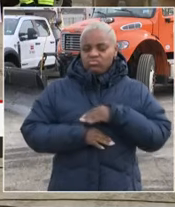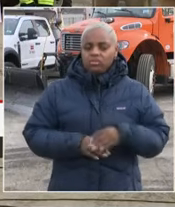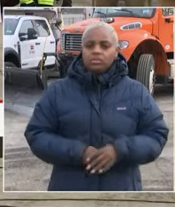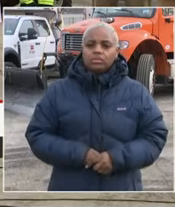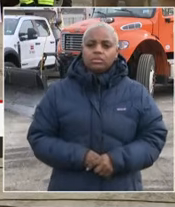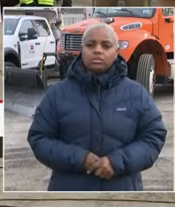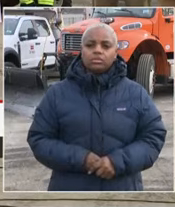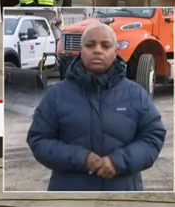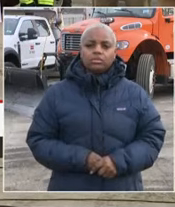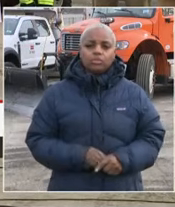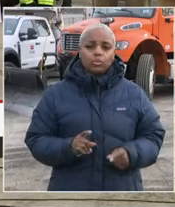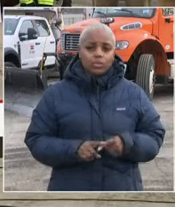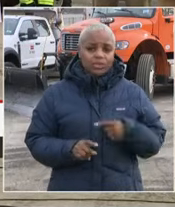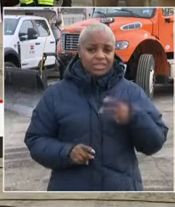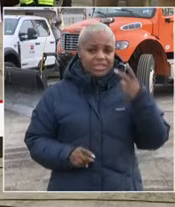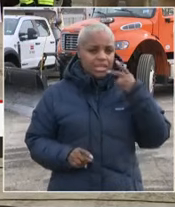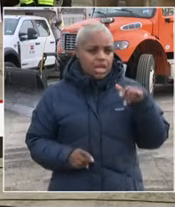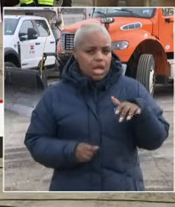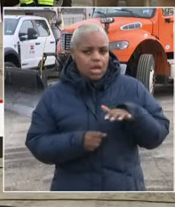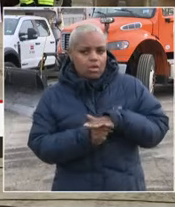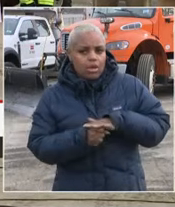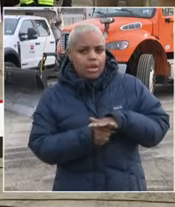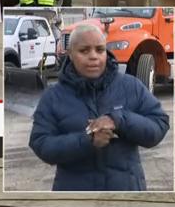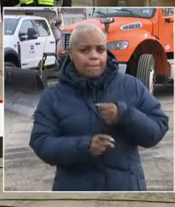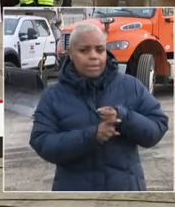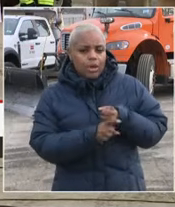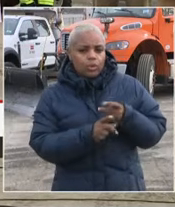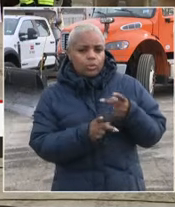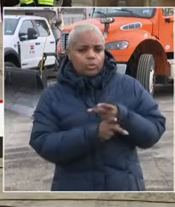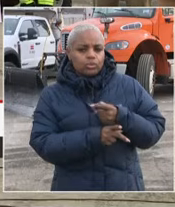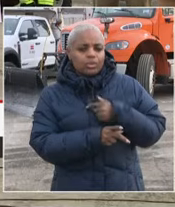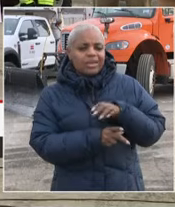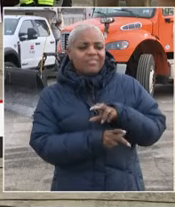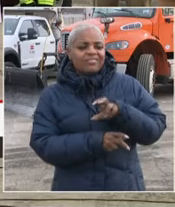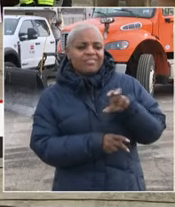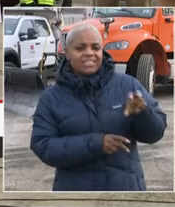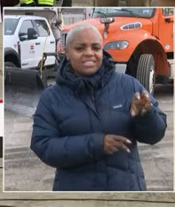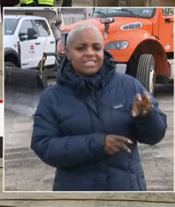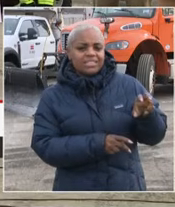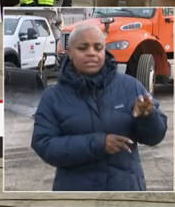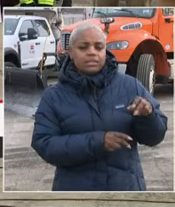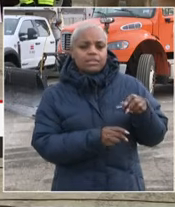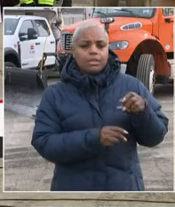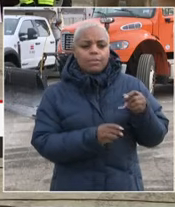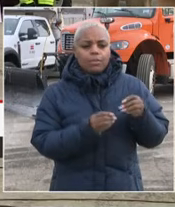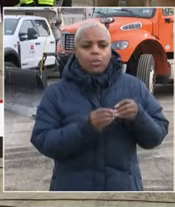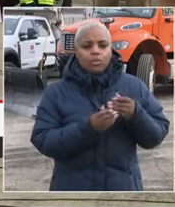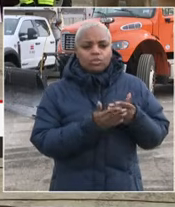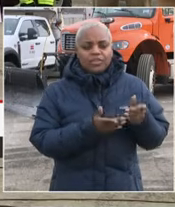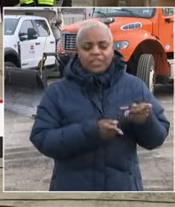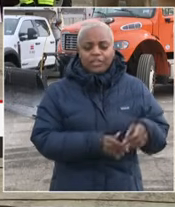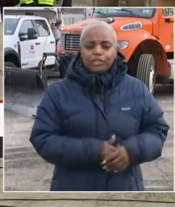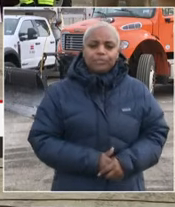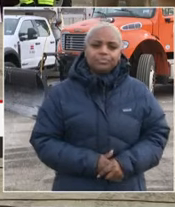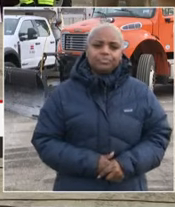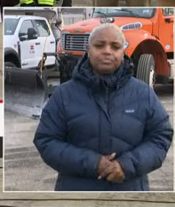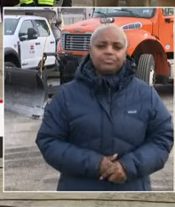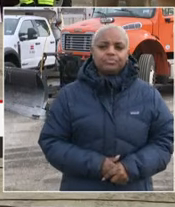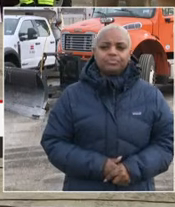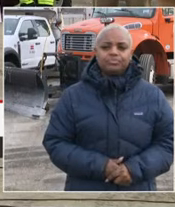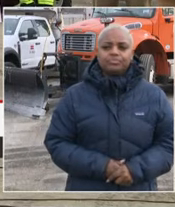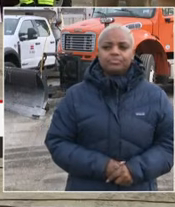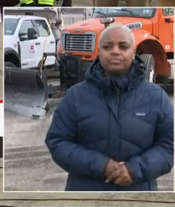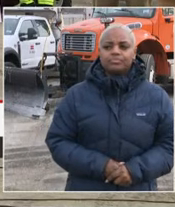are, we'll hit those with even additional resources just based on what transpires. And then your point about the icing, and you heard